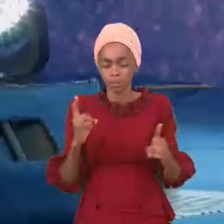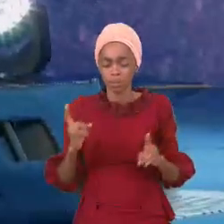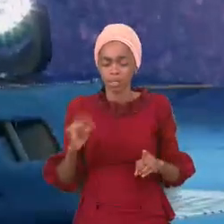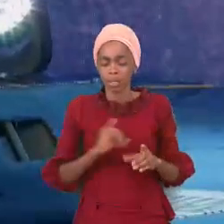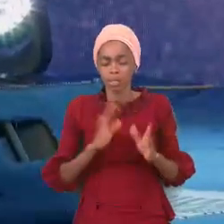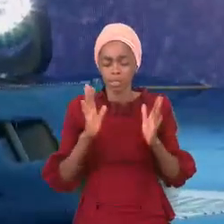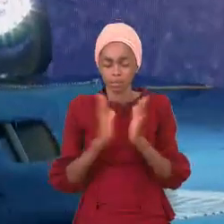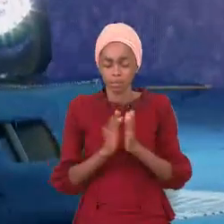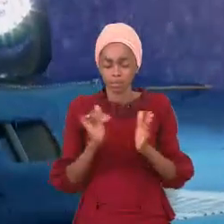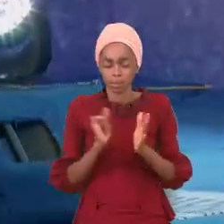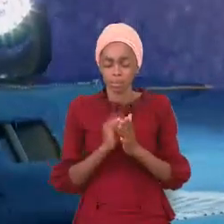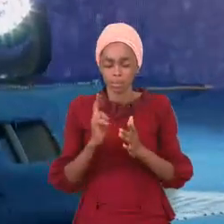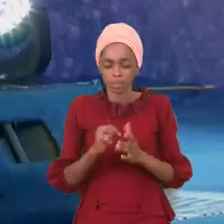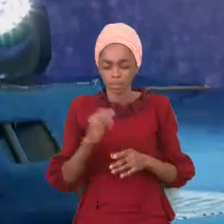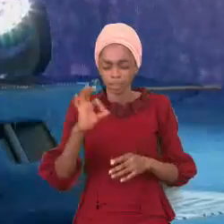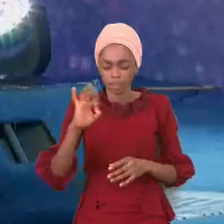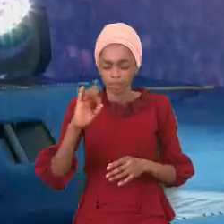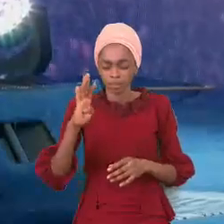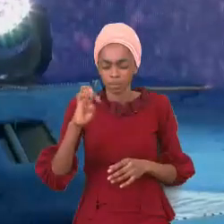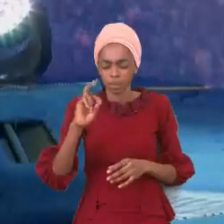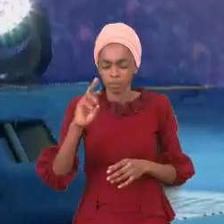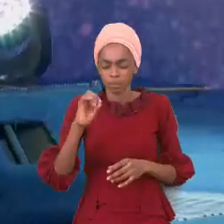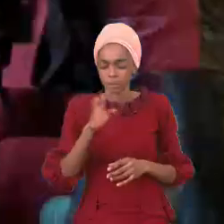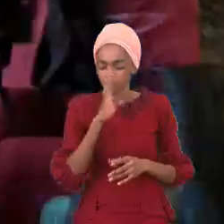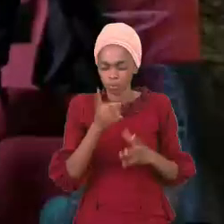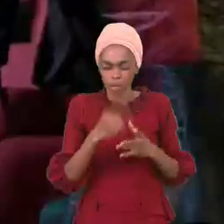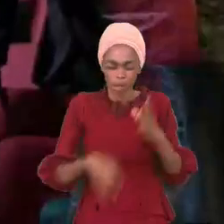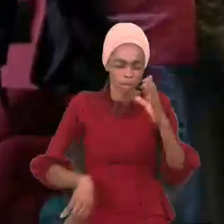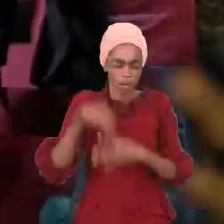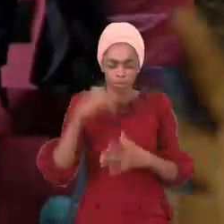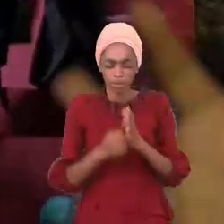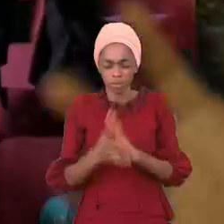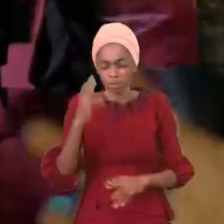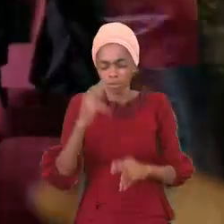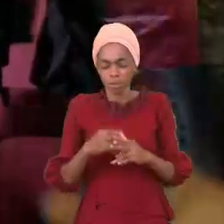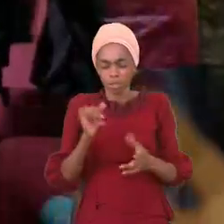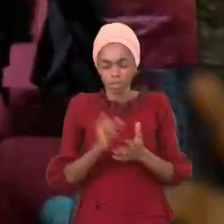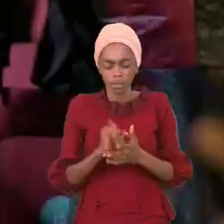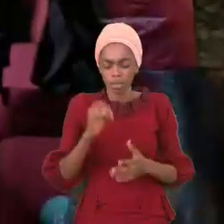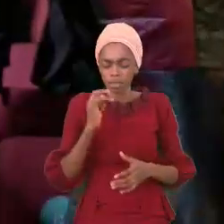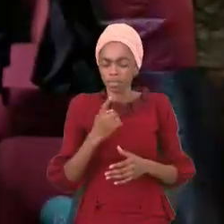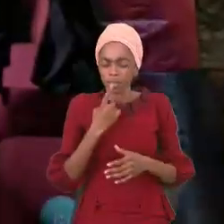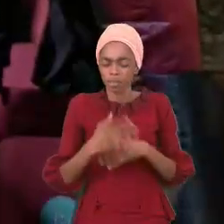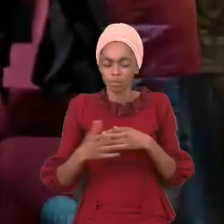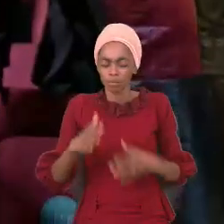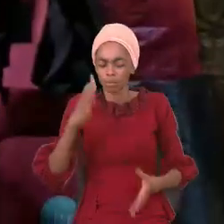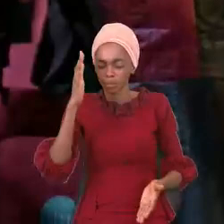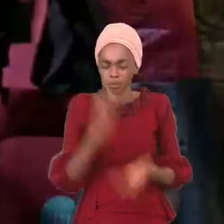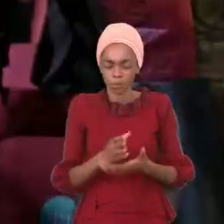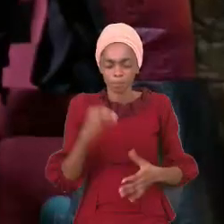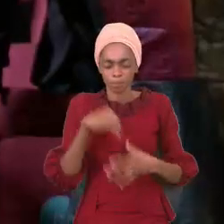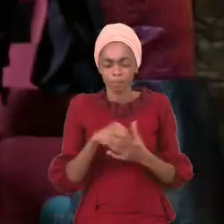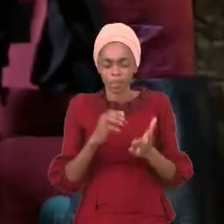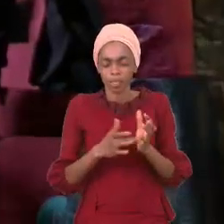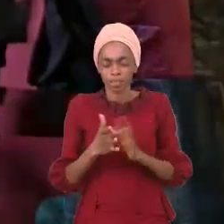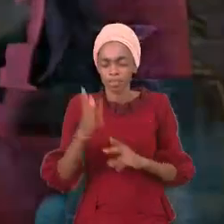pray that fibroid come out in Jesus' name. That issue of blood stop in